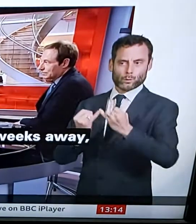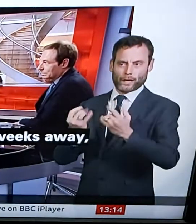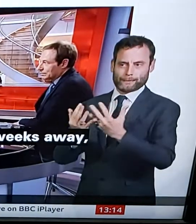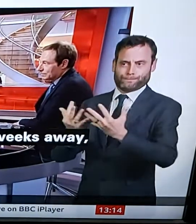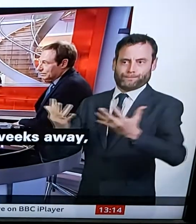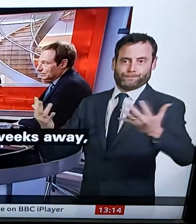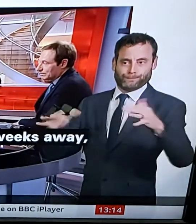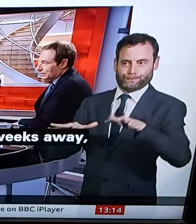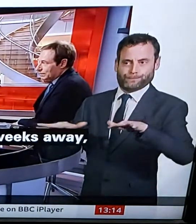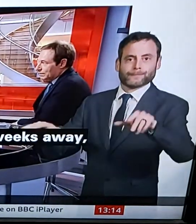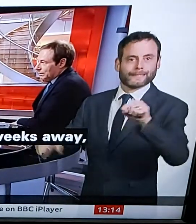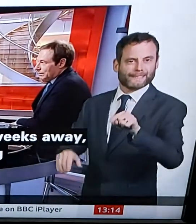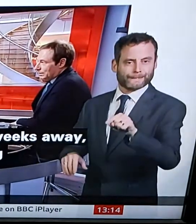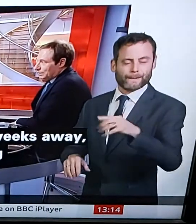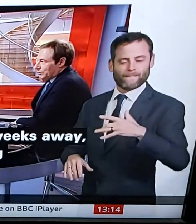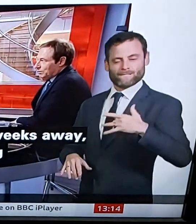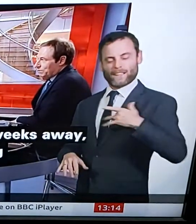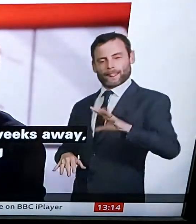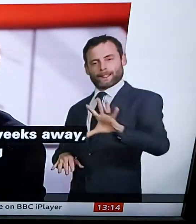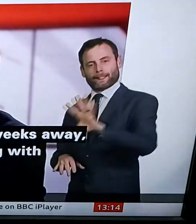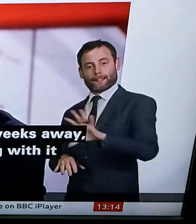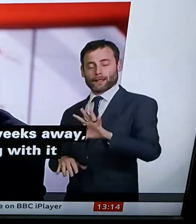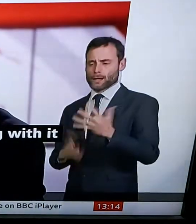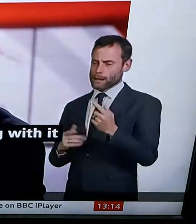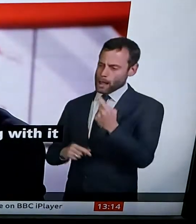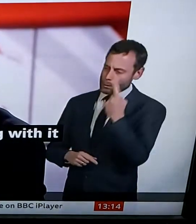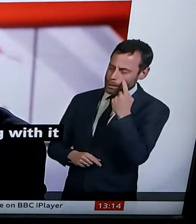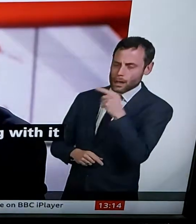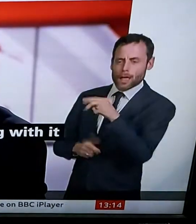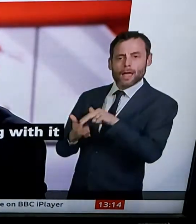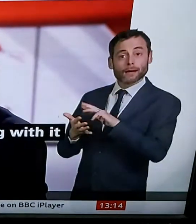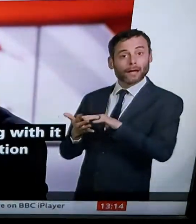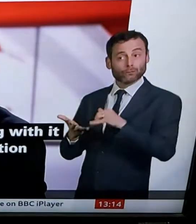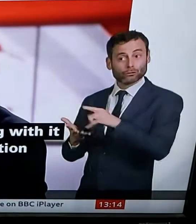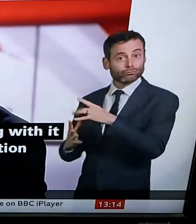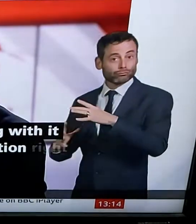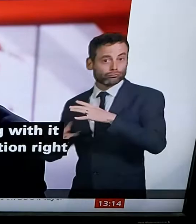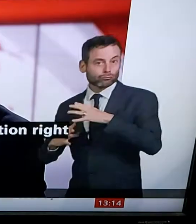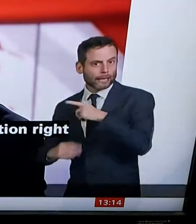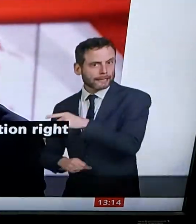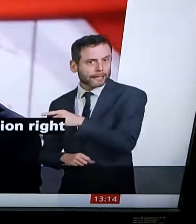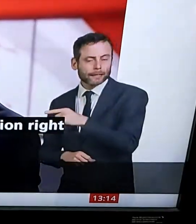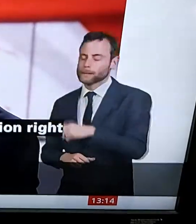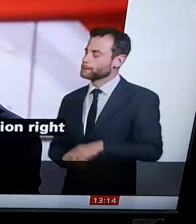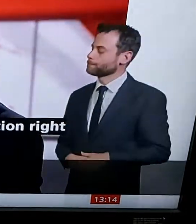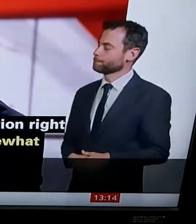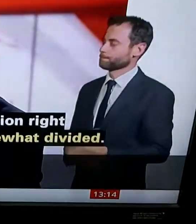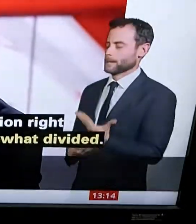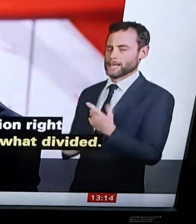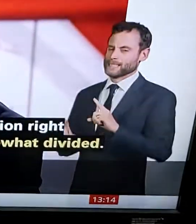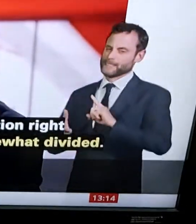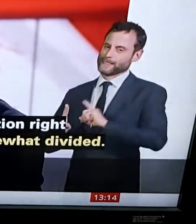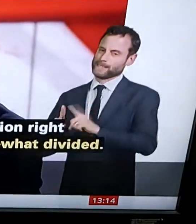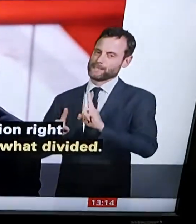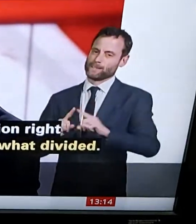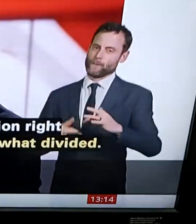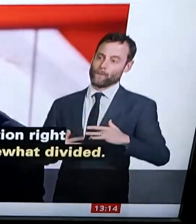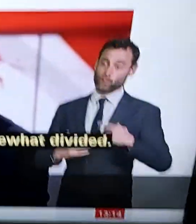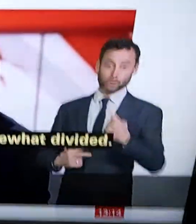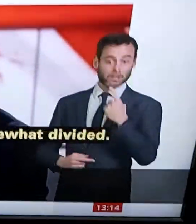with it right now? What's the situation right now? Opinion seems somewhat divided. As you say, we're approaching